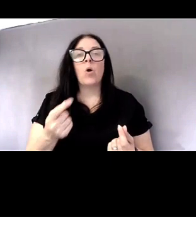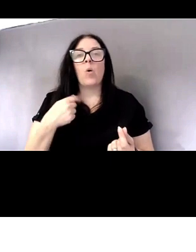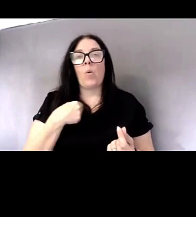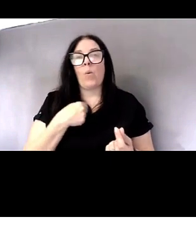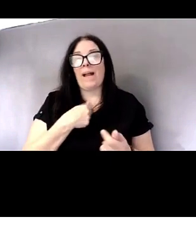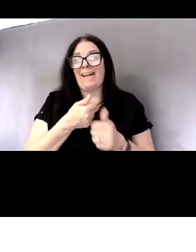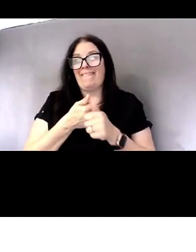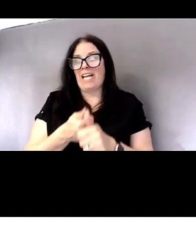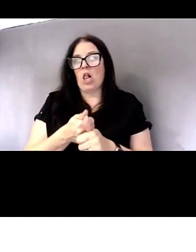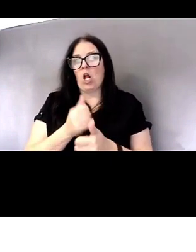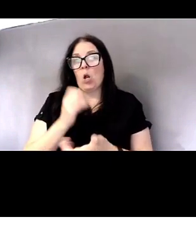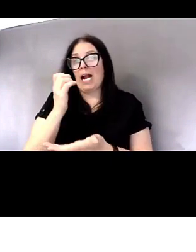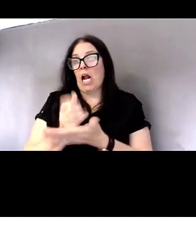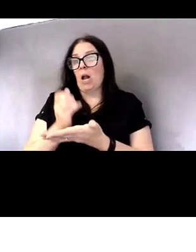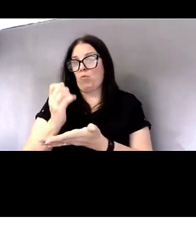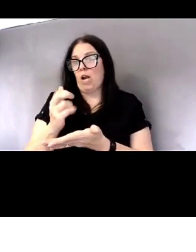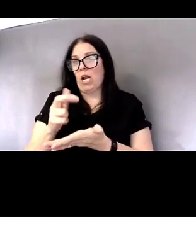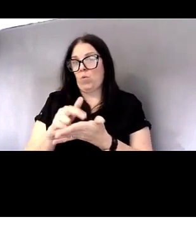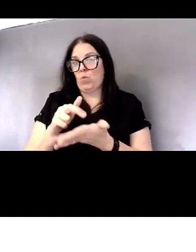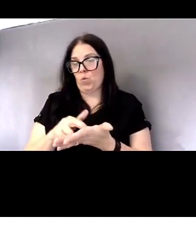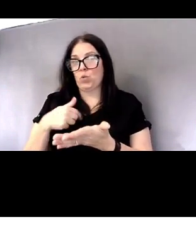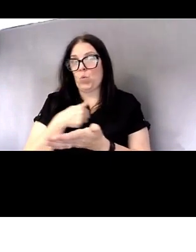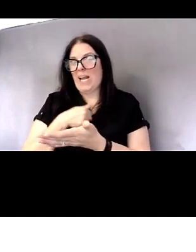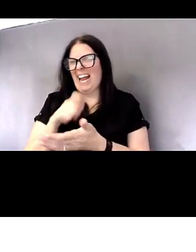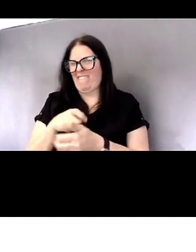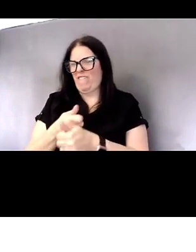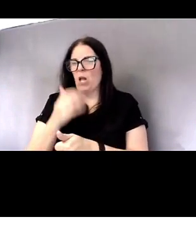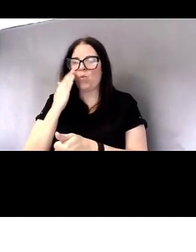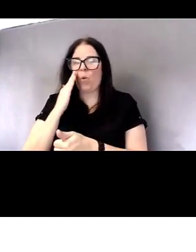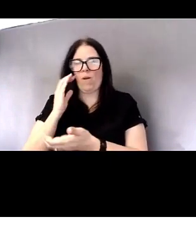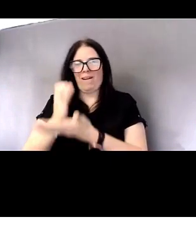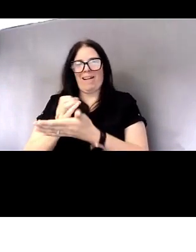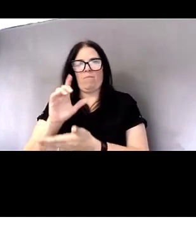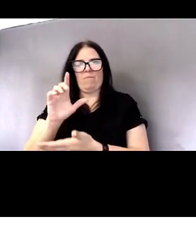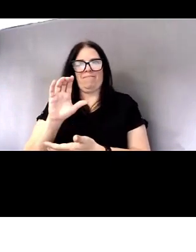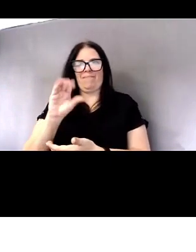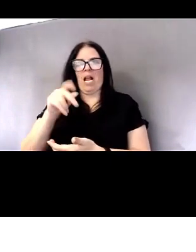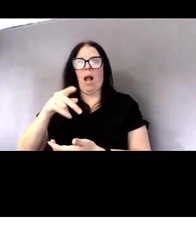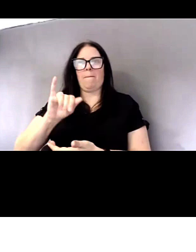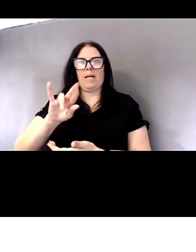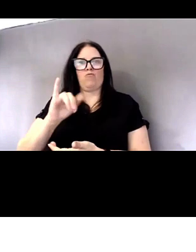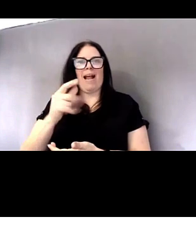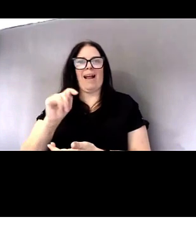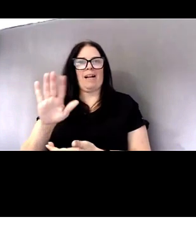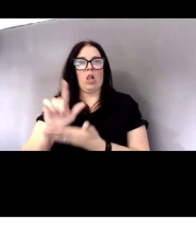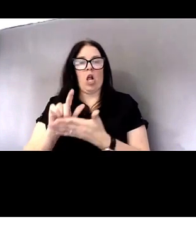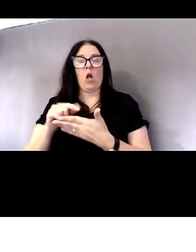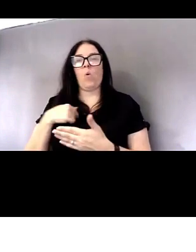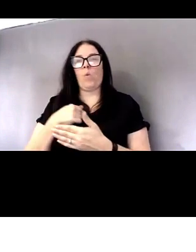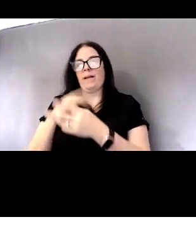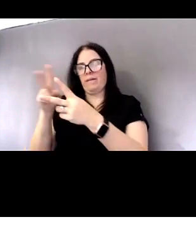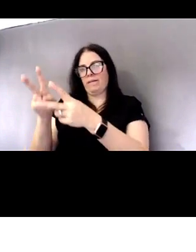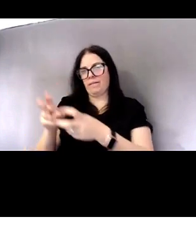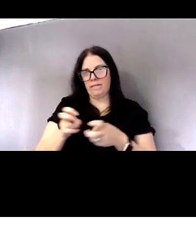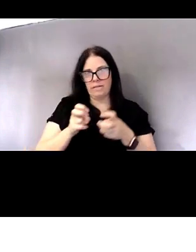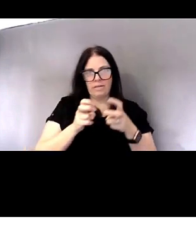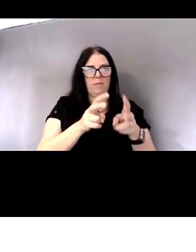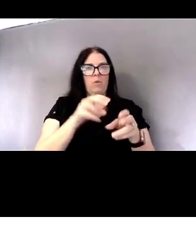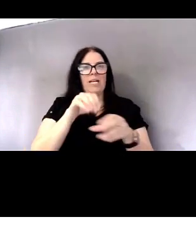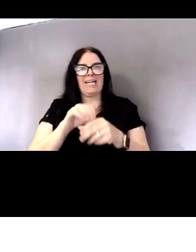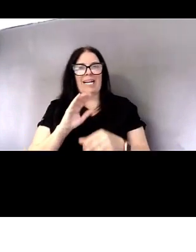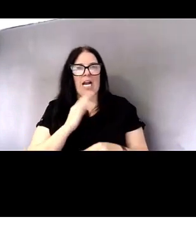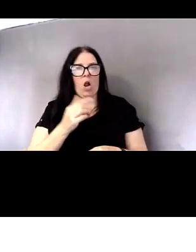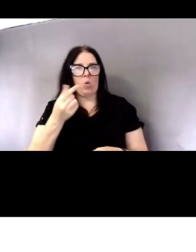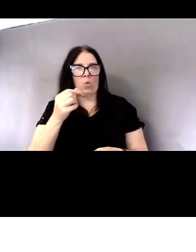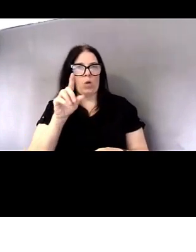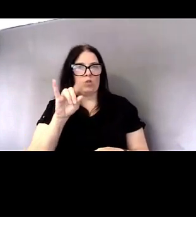copyright regulations that we need to follow, we've taken them off a site and put them into our own Google